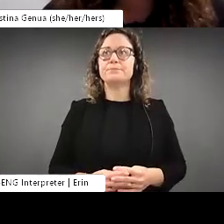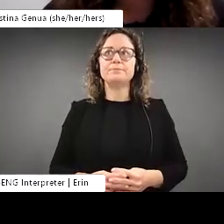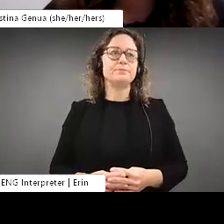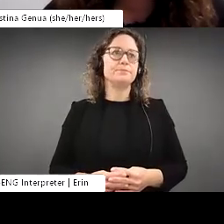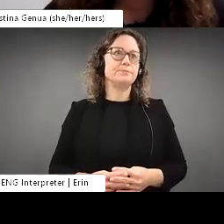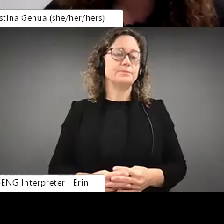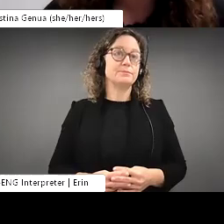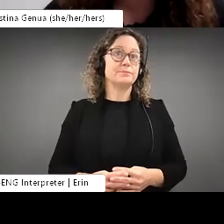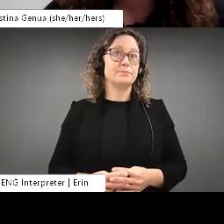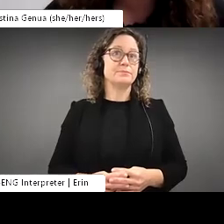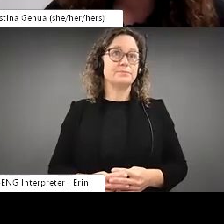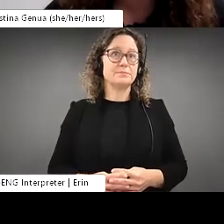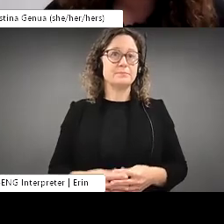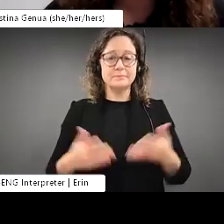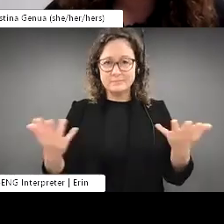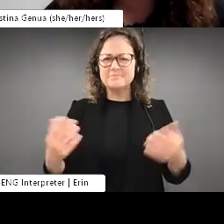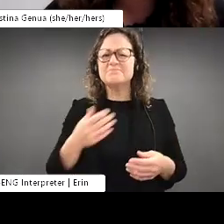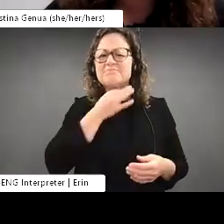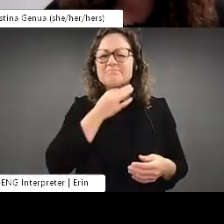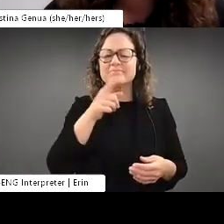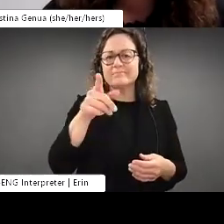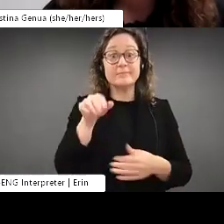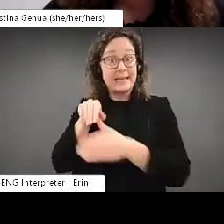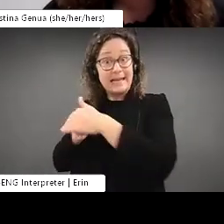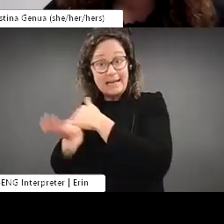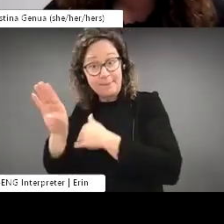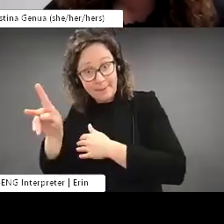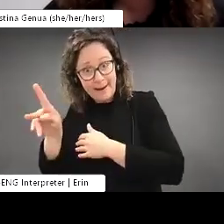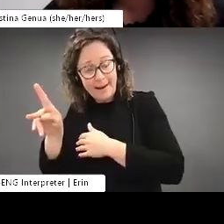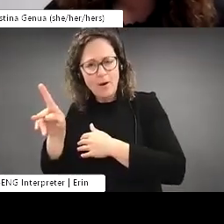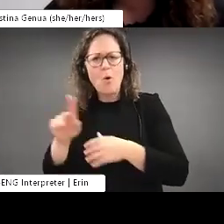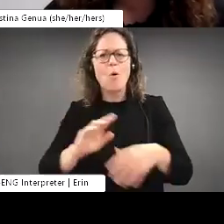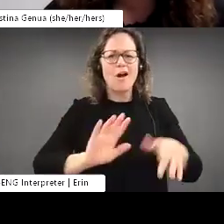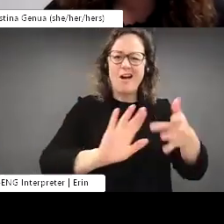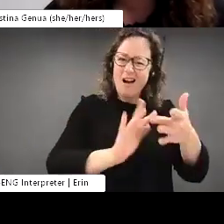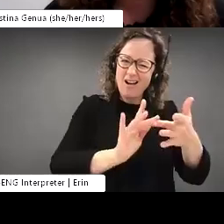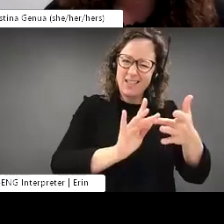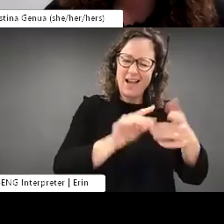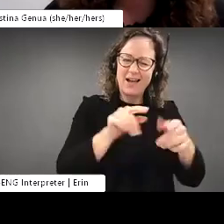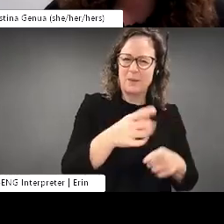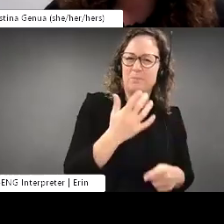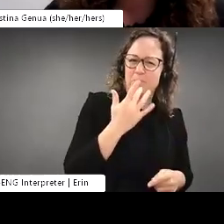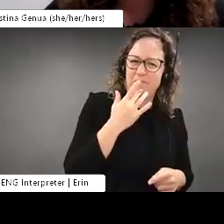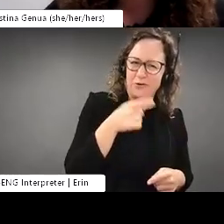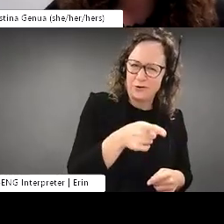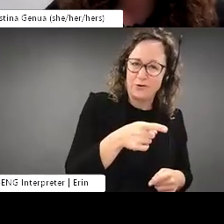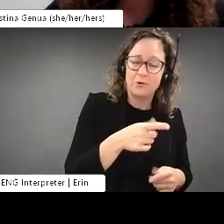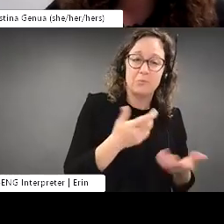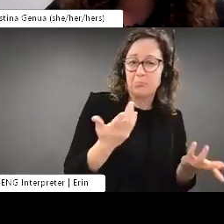what are some of the reasons you might prefer to use online banking? And then what are some of the reasons you might prefer to visit the bank in person?